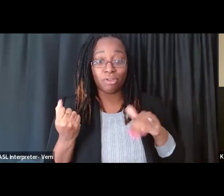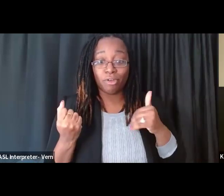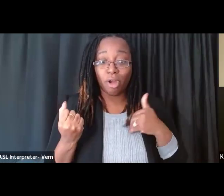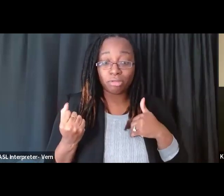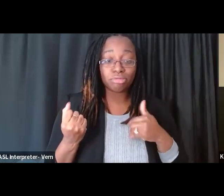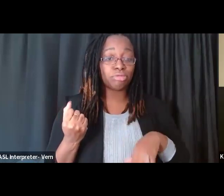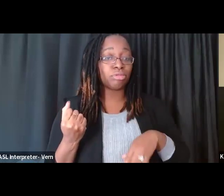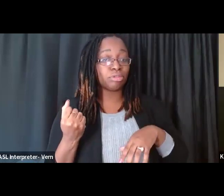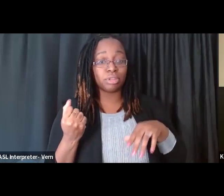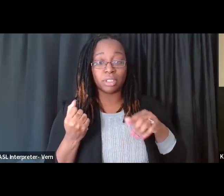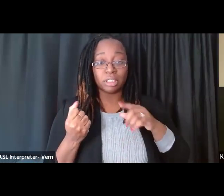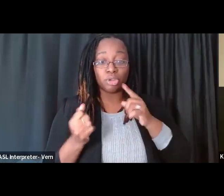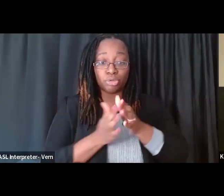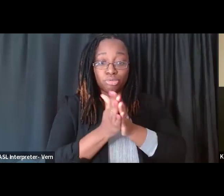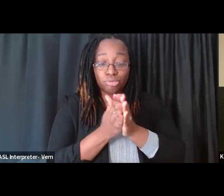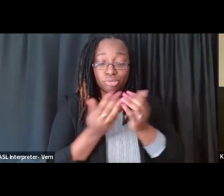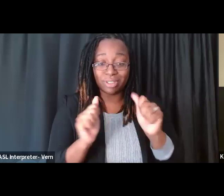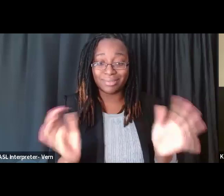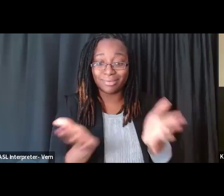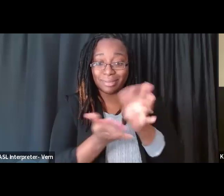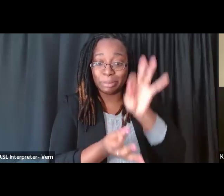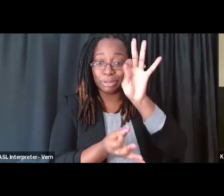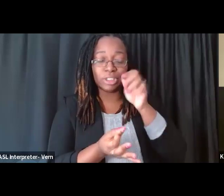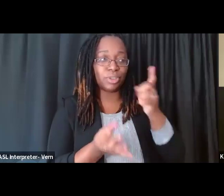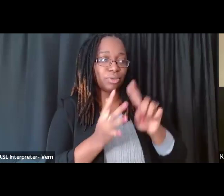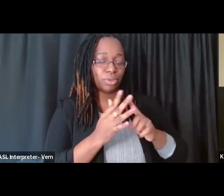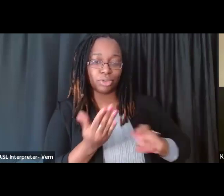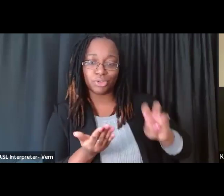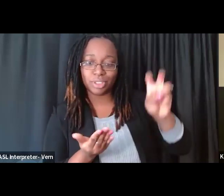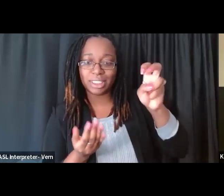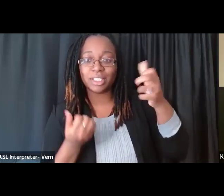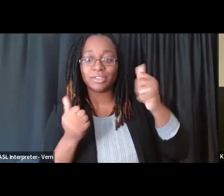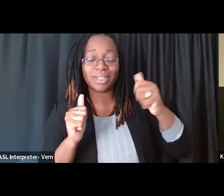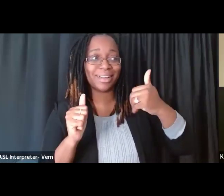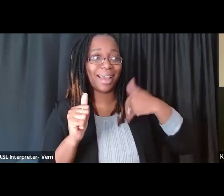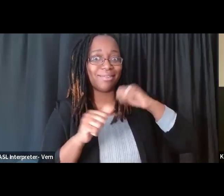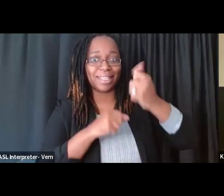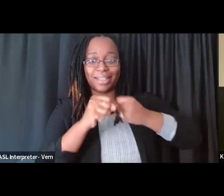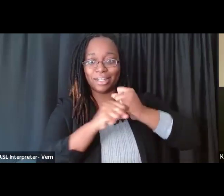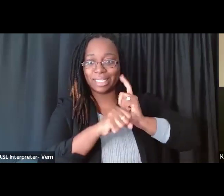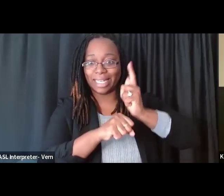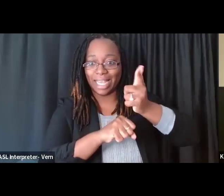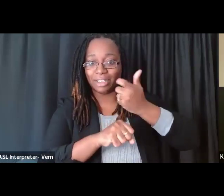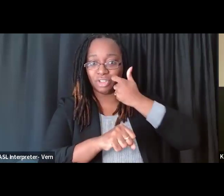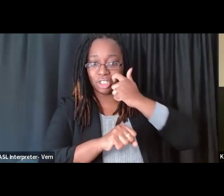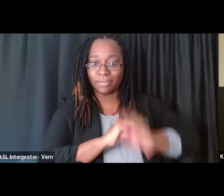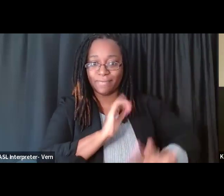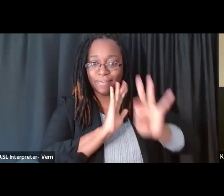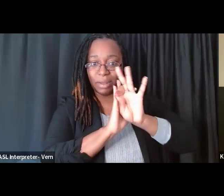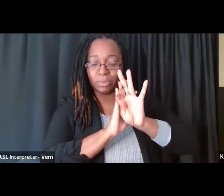you who are on your journey, whether just beginning or continuing to discover decades later, you